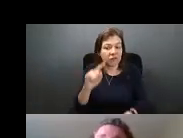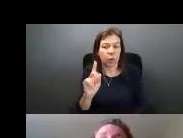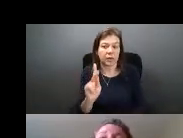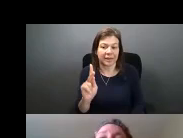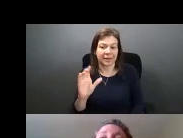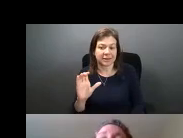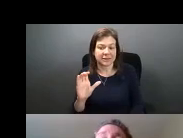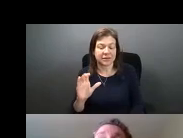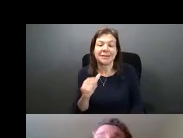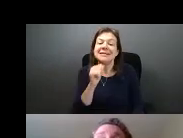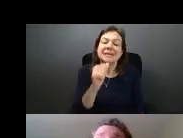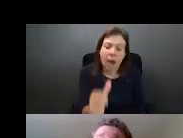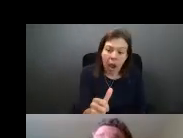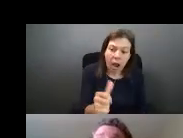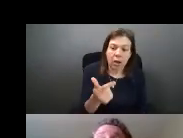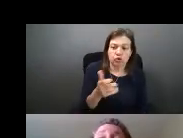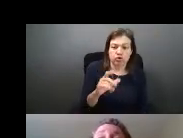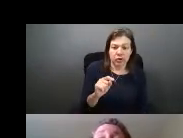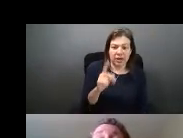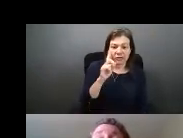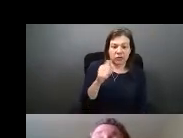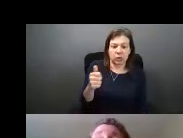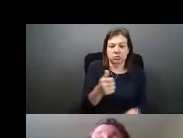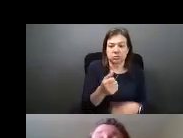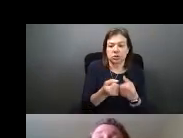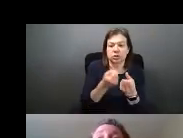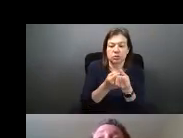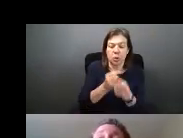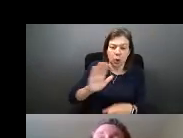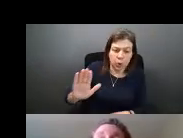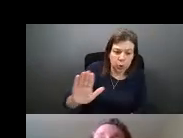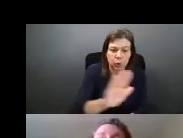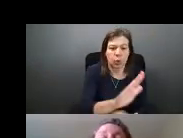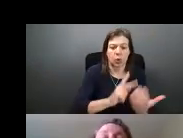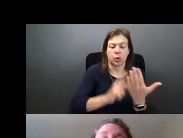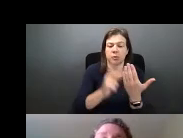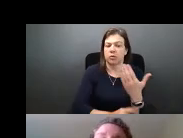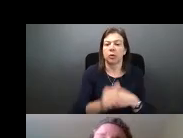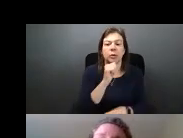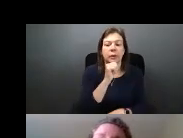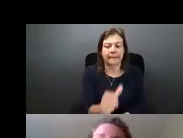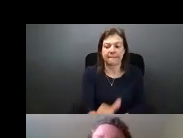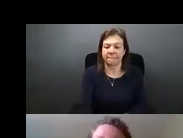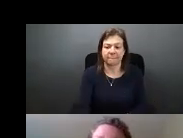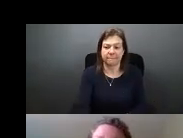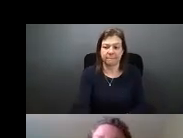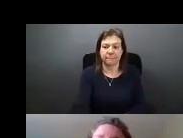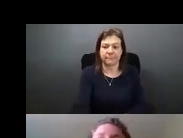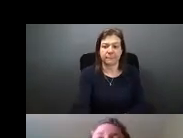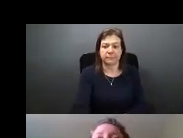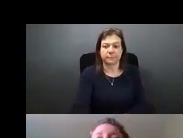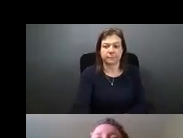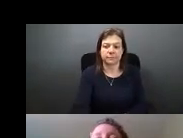Center. These are not grants to organizations to support the organization's